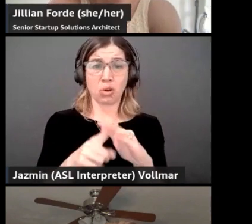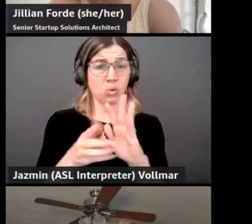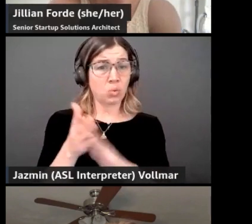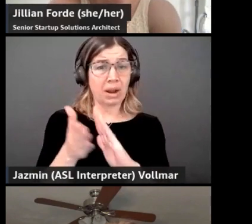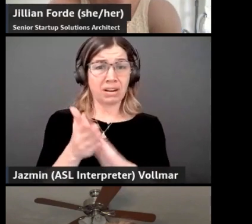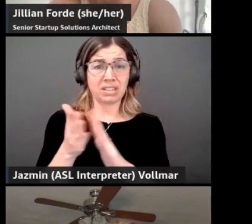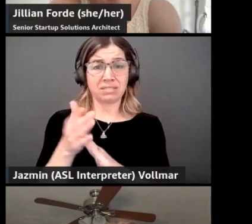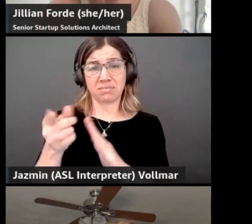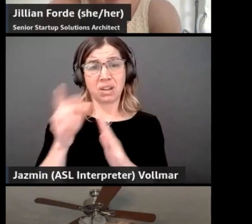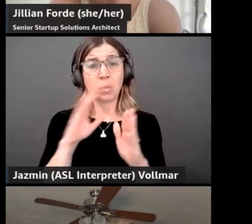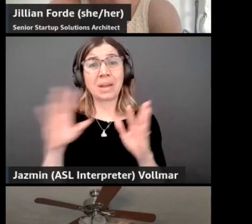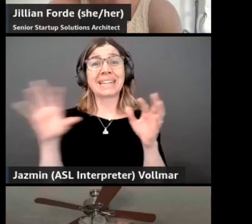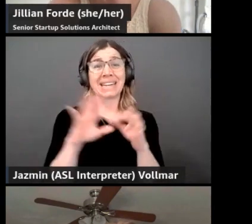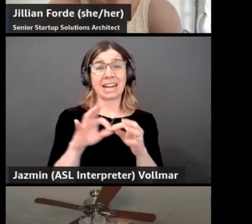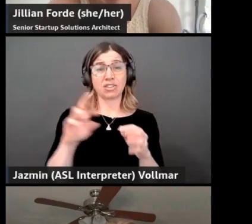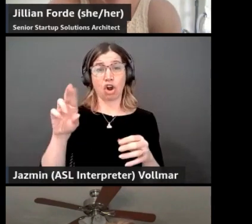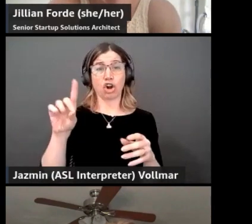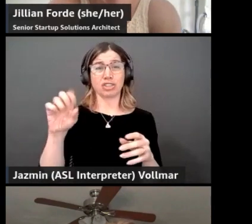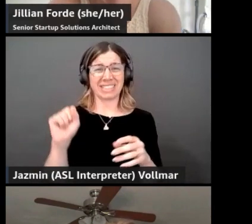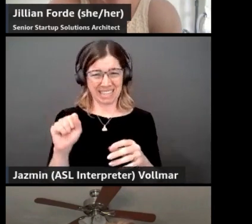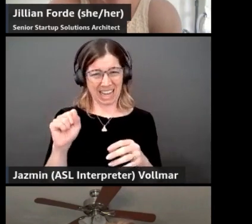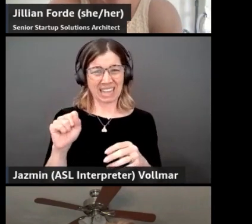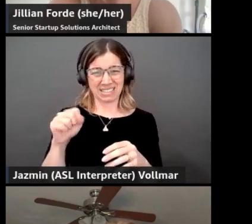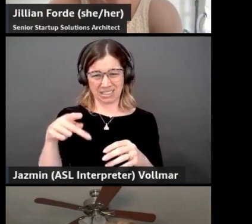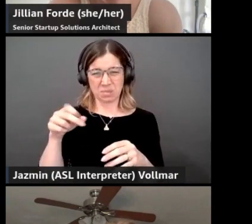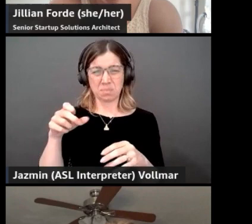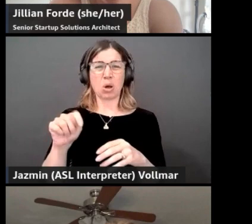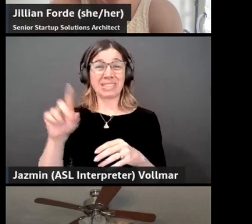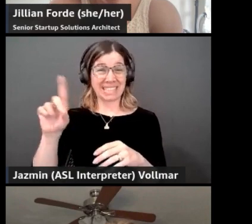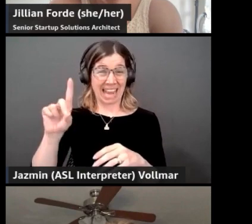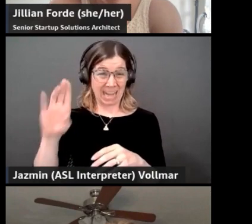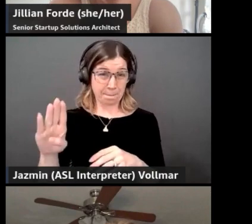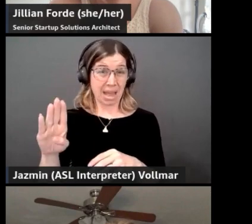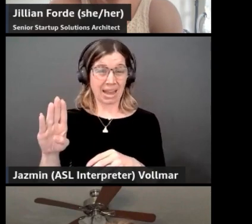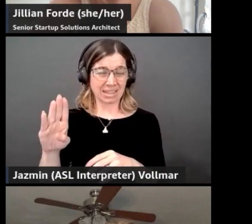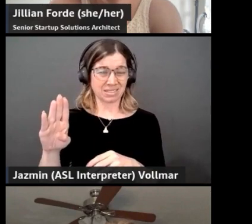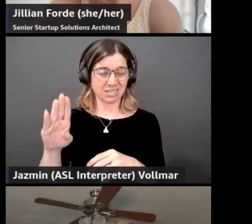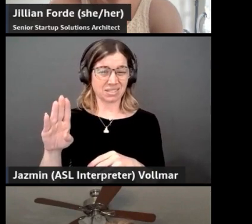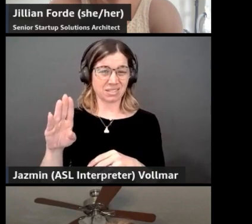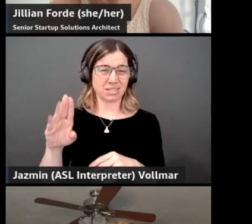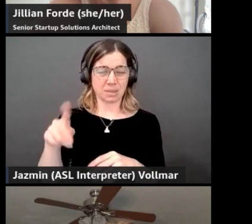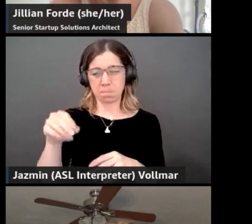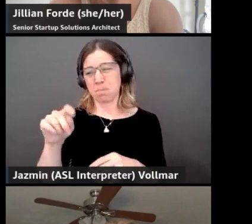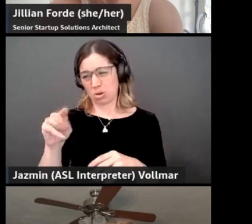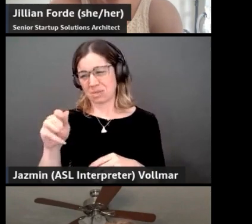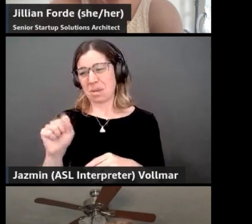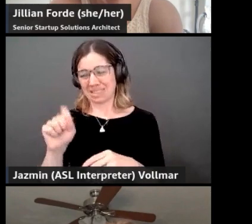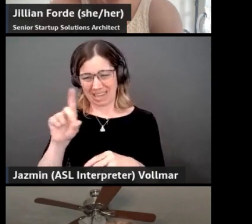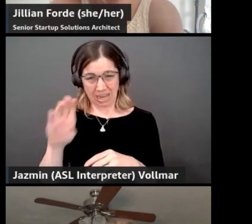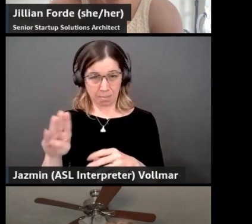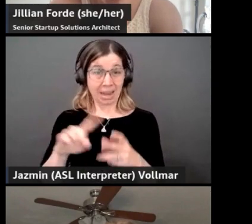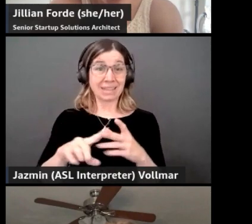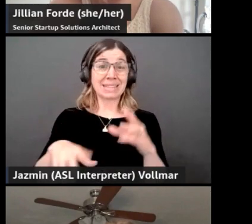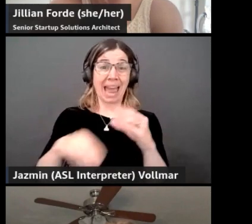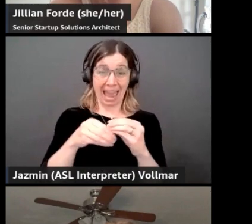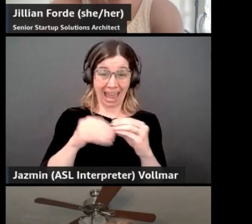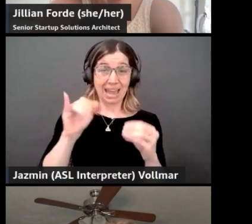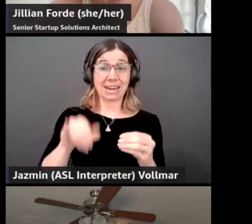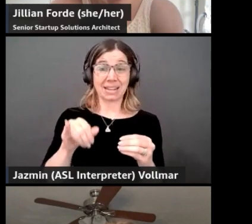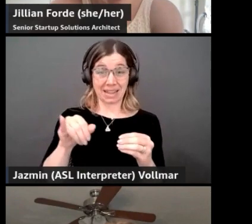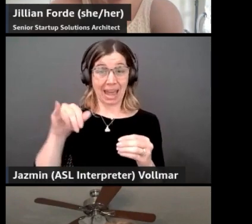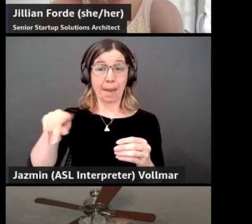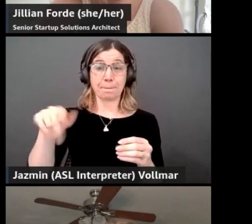to connect to an RDS Postgres database. It's going to add the pgvector extension to it. And we're going to load all these